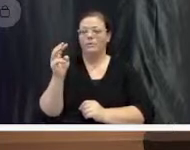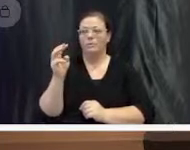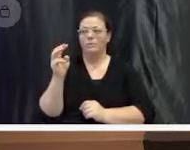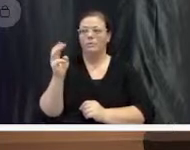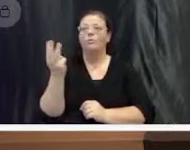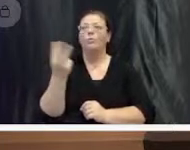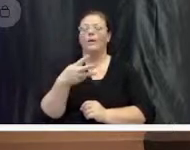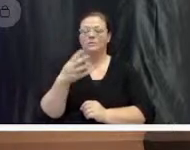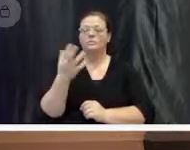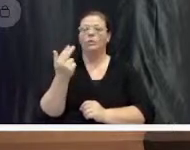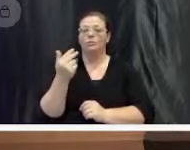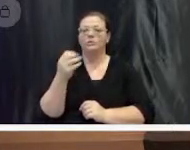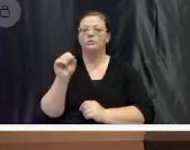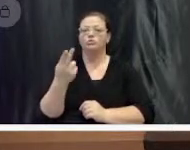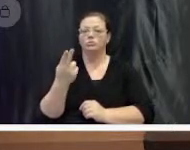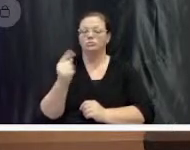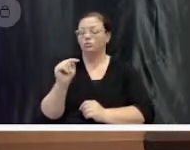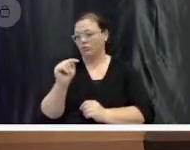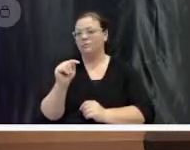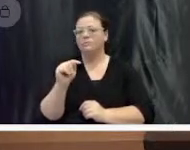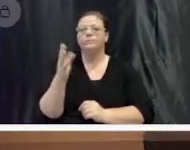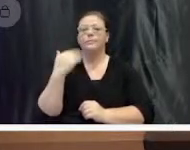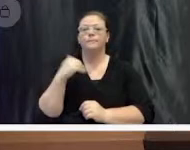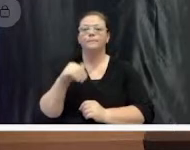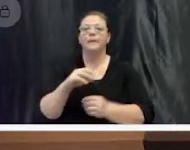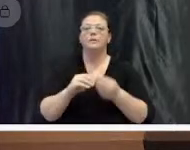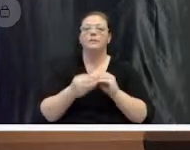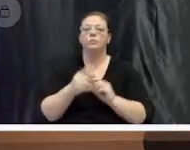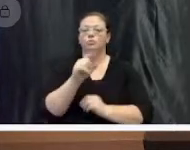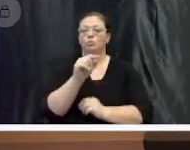Street. Item 20,